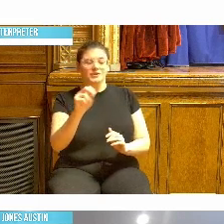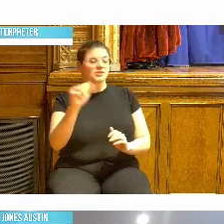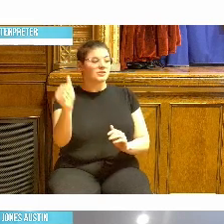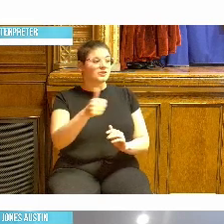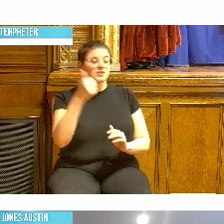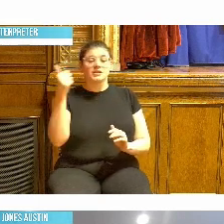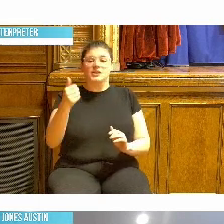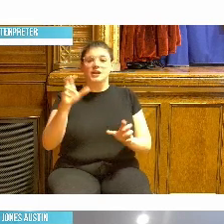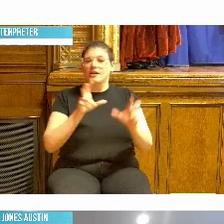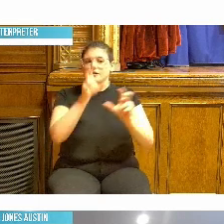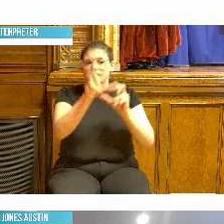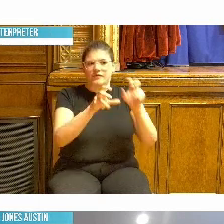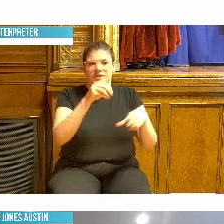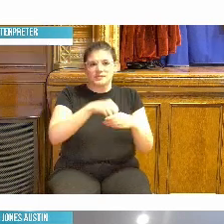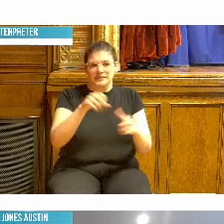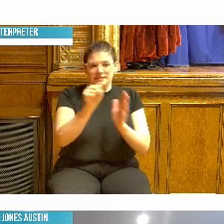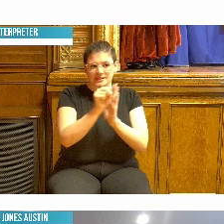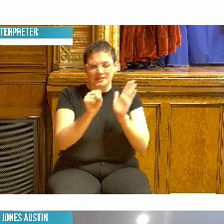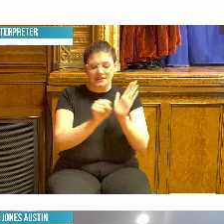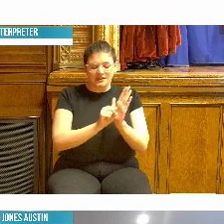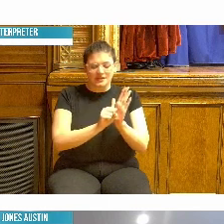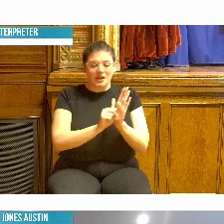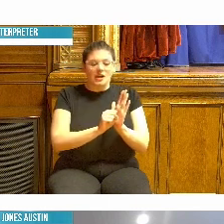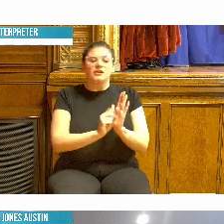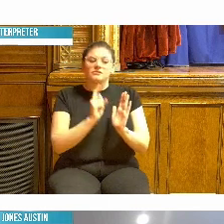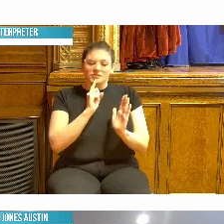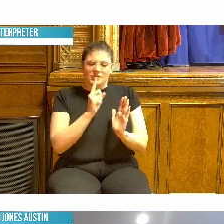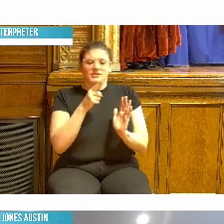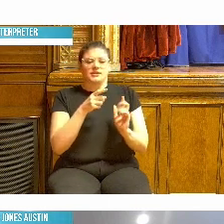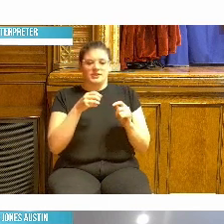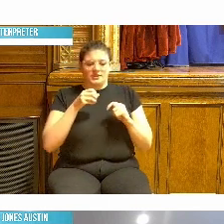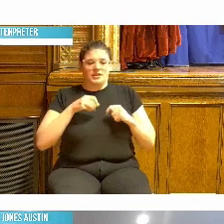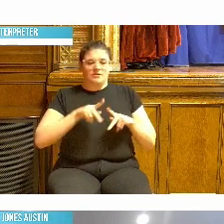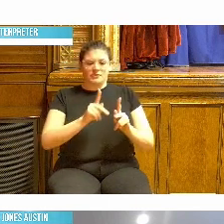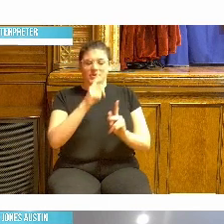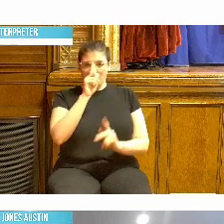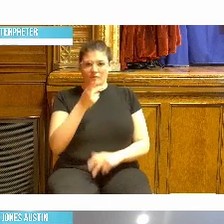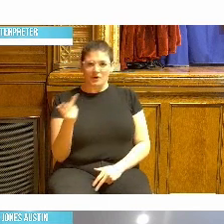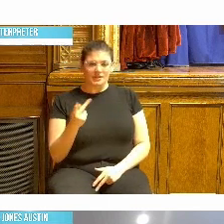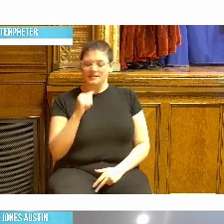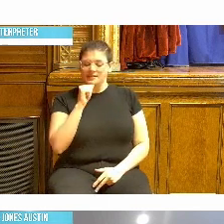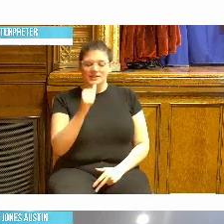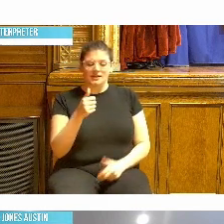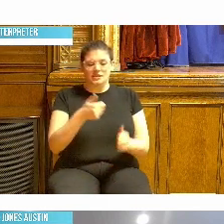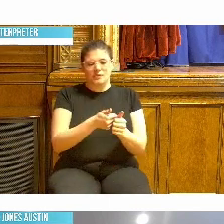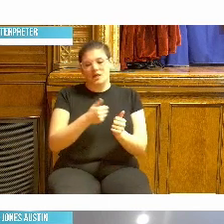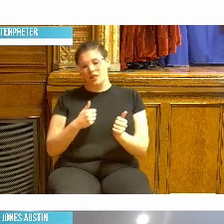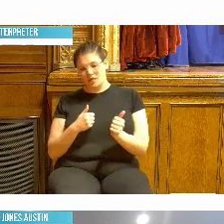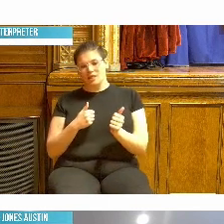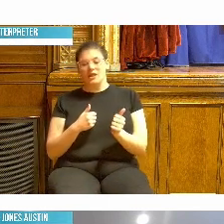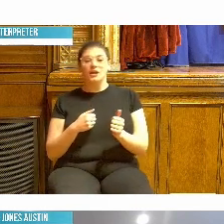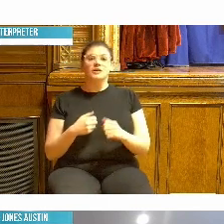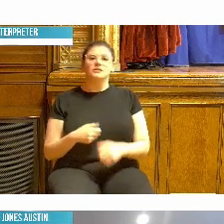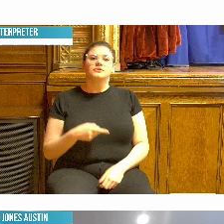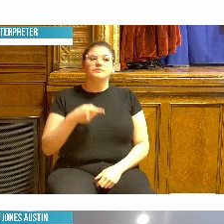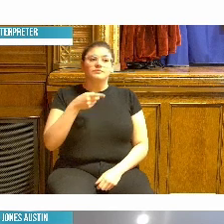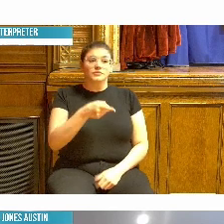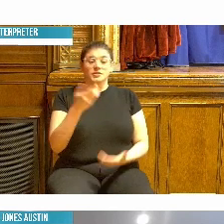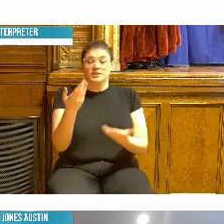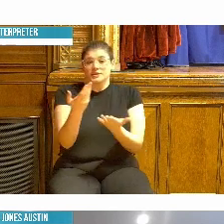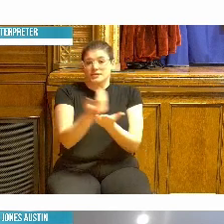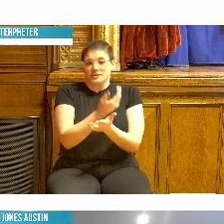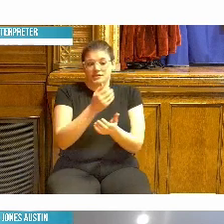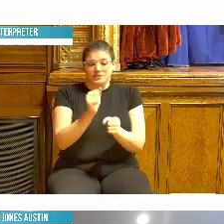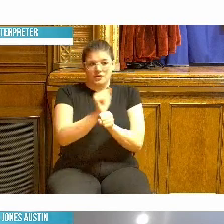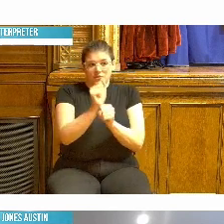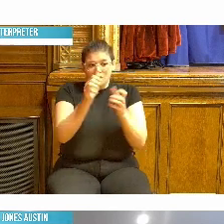is really an opportunity for us to not be left behind, and because those new employees are going to require housing and they're going